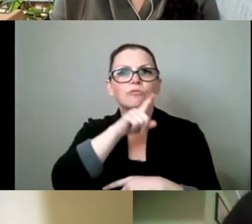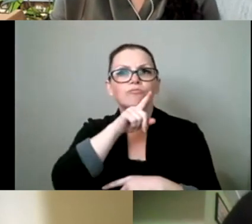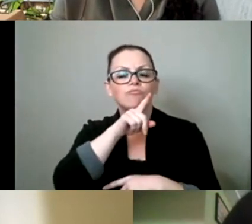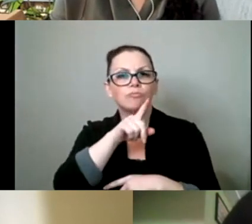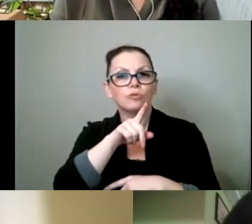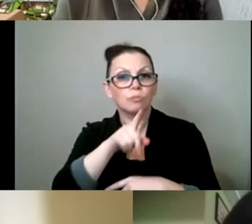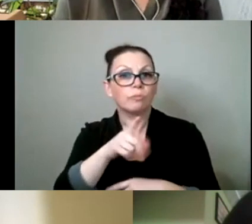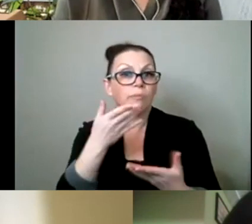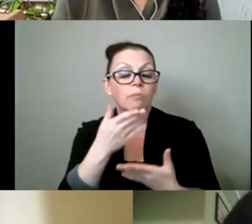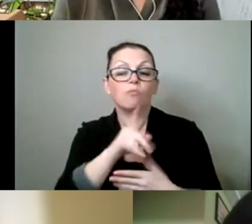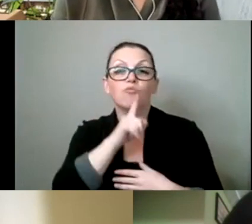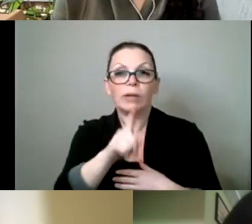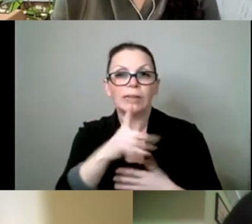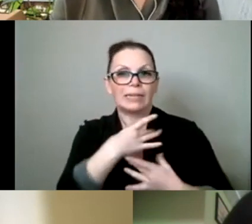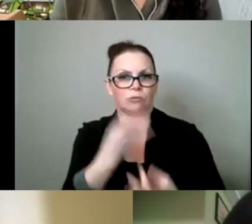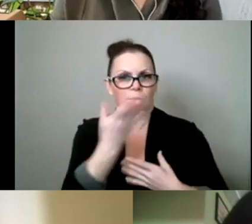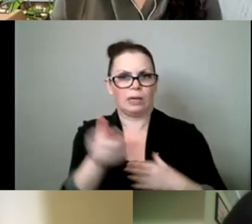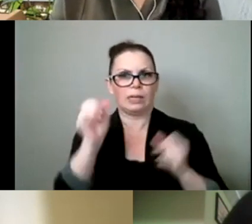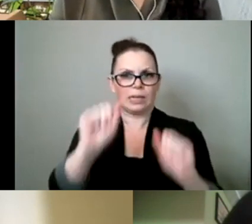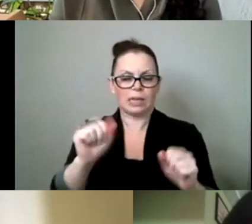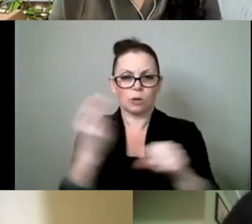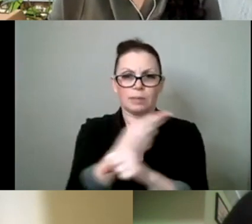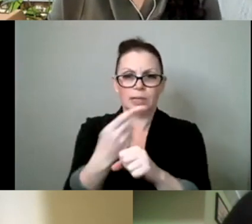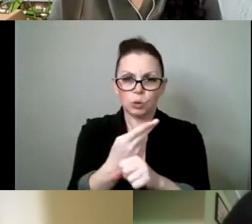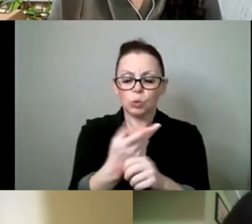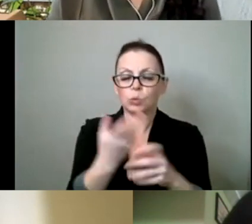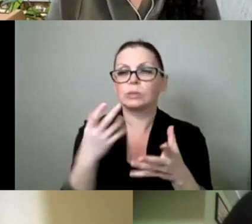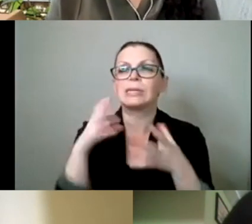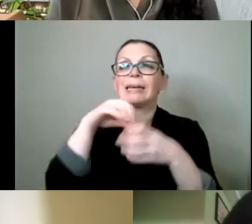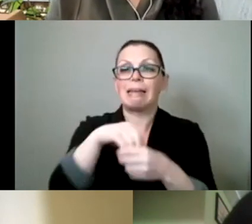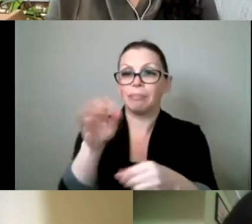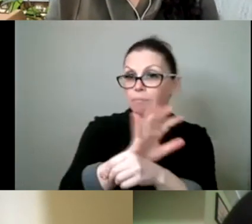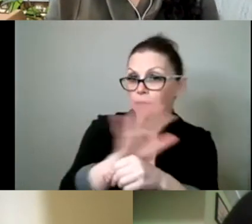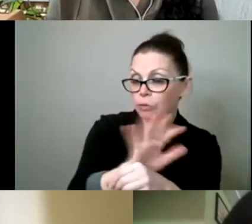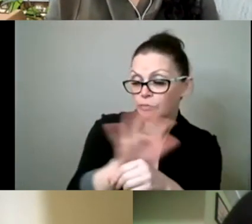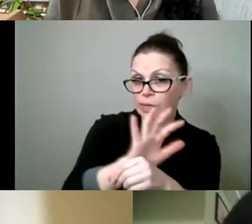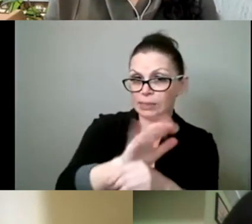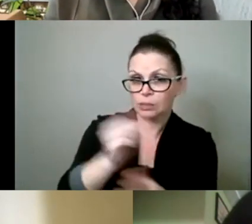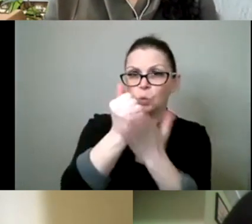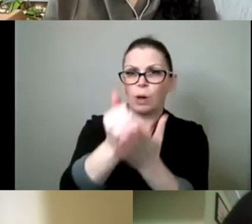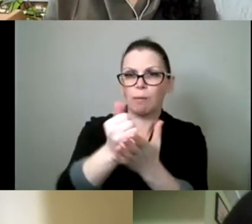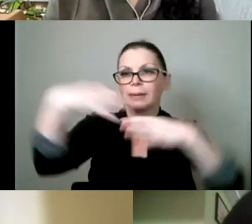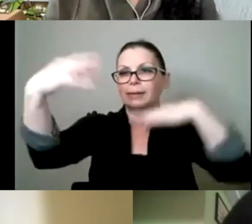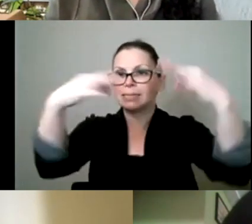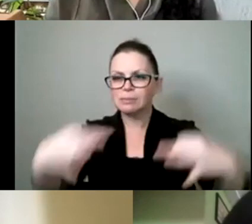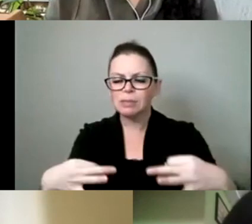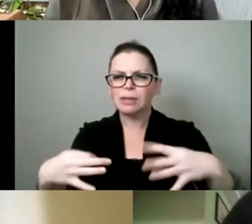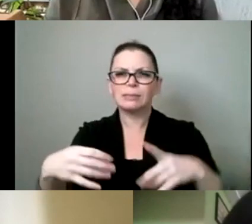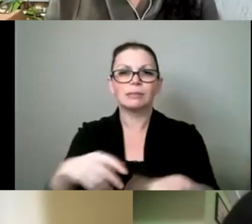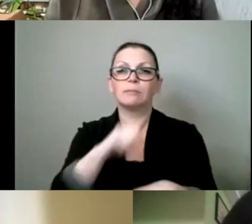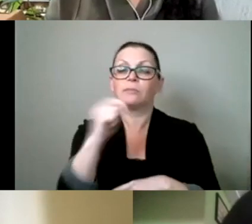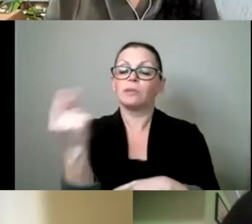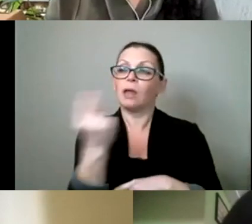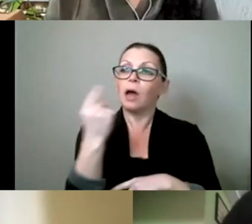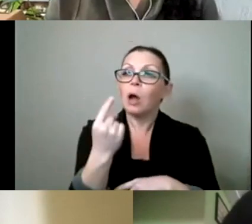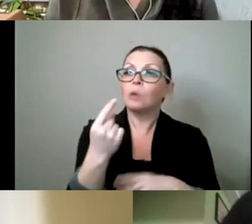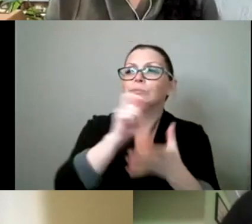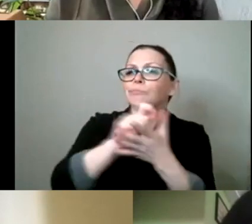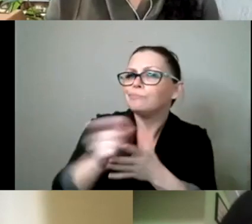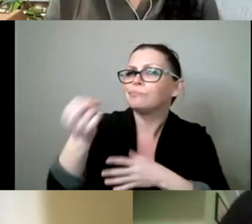used to express those that are purely cinematic, that aren't necessarily written or spoken, but truly felt. Mm-hmm. And